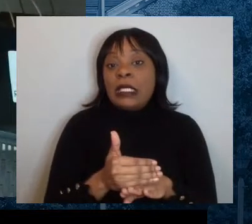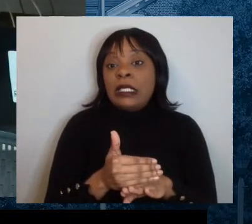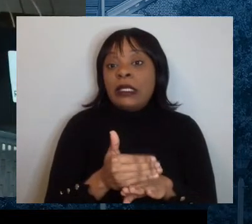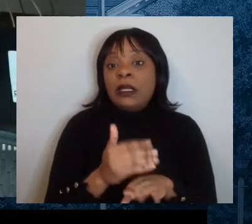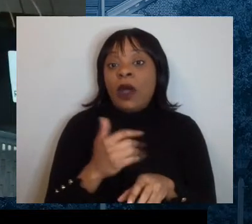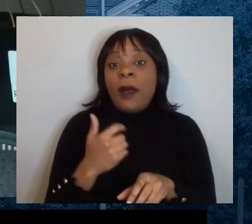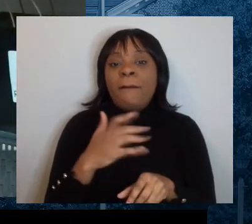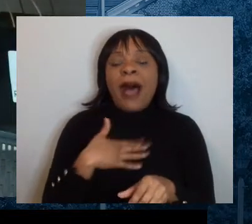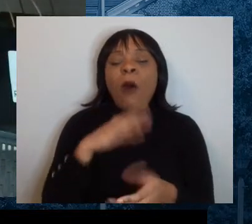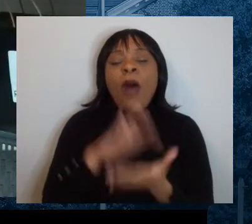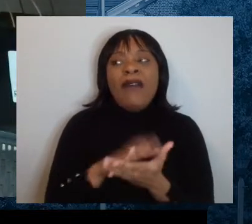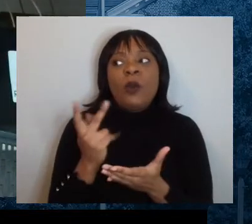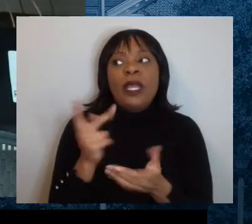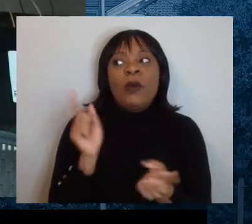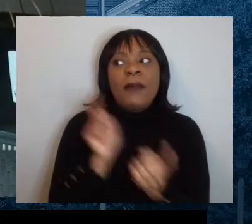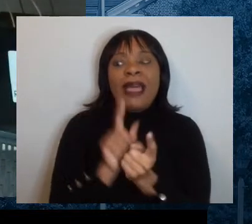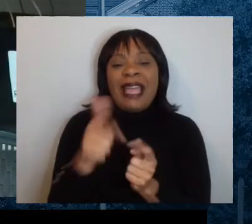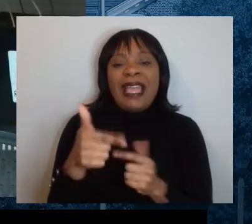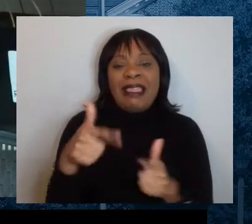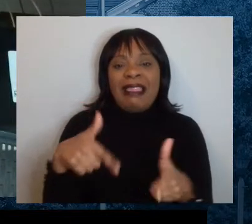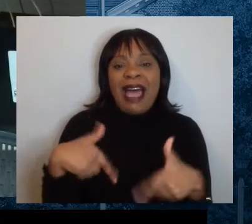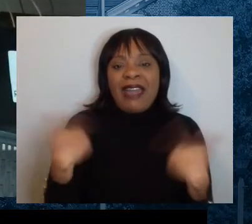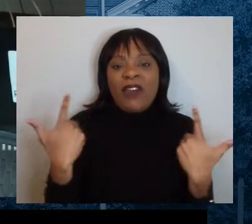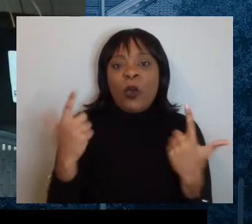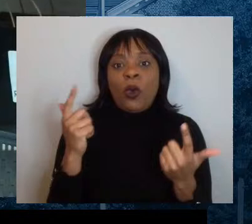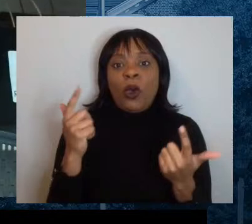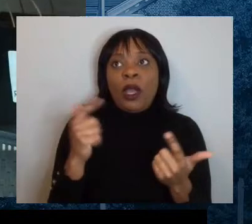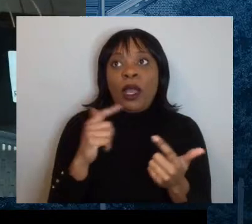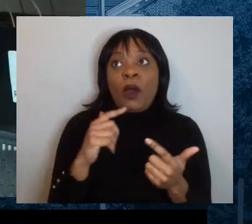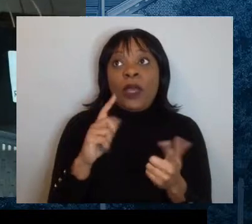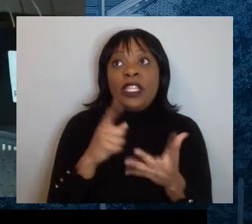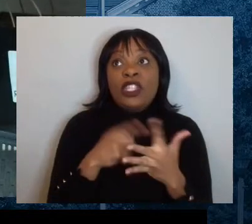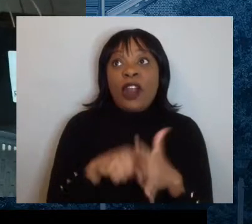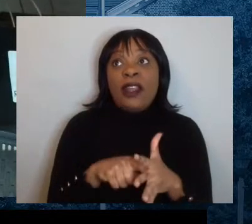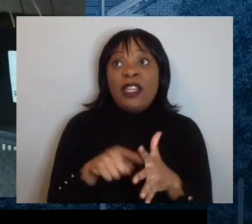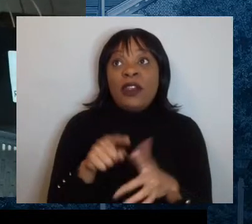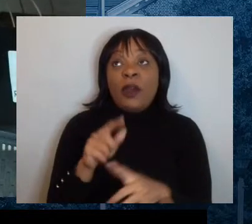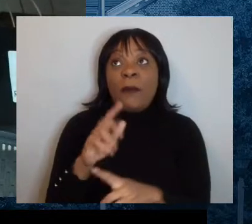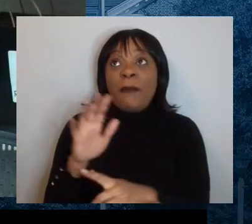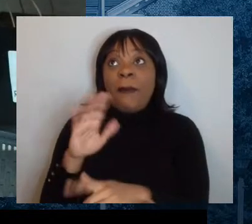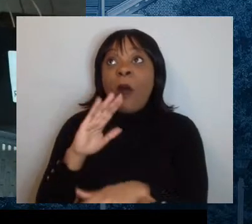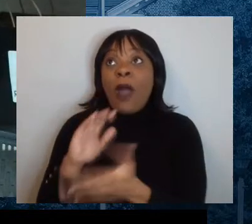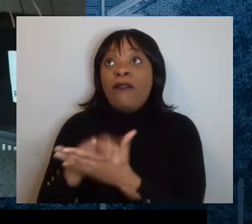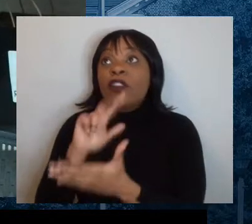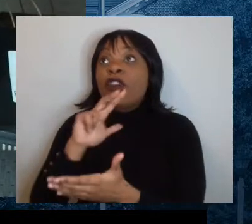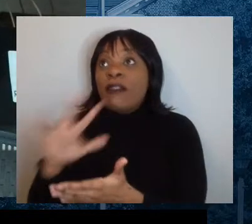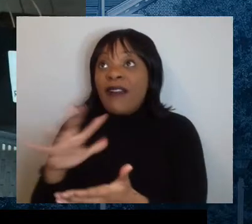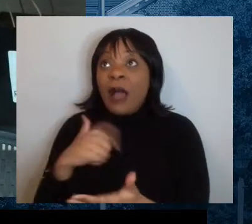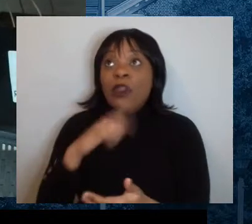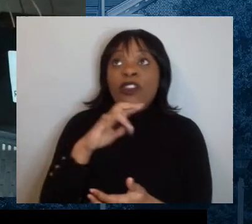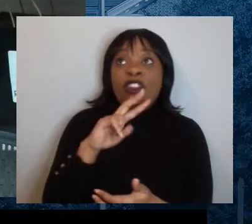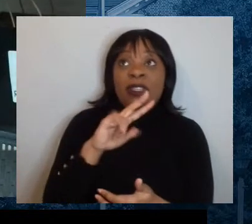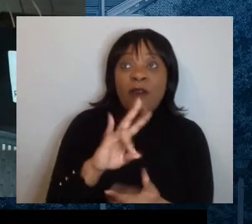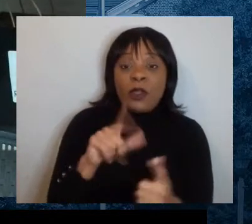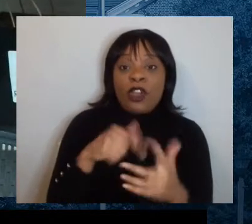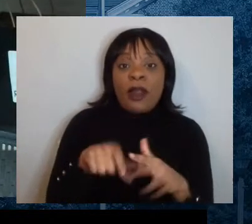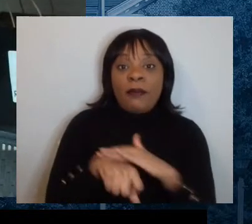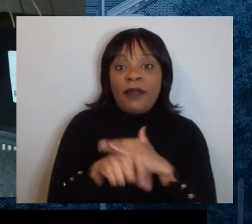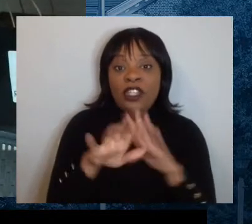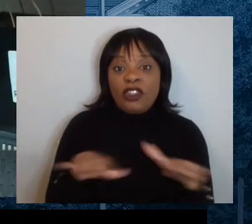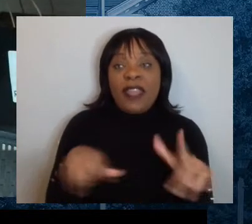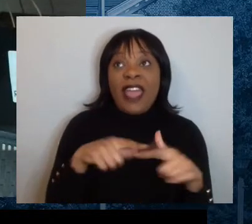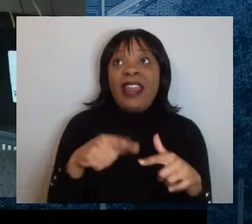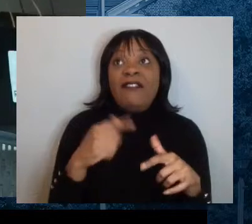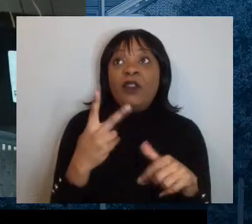started having kids. We met in 35 and 37. She was 35, I was 37. A couple of years after that, we started having 2 boys.